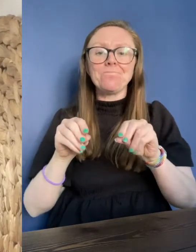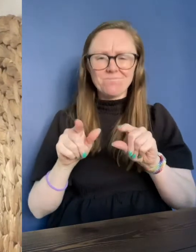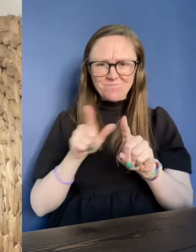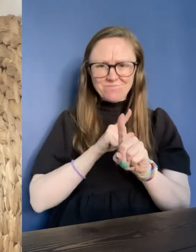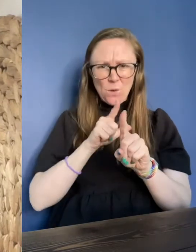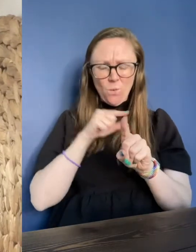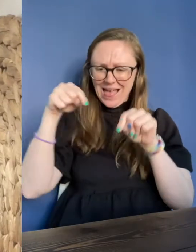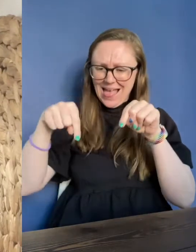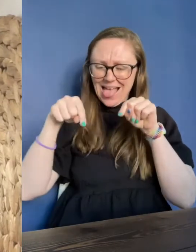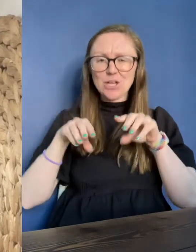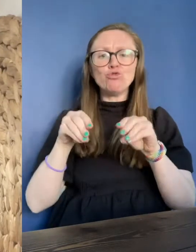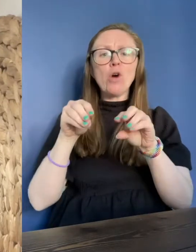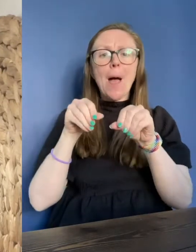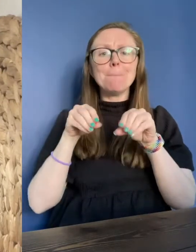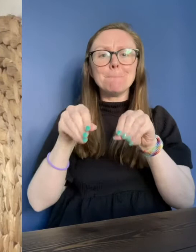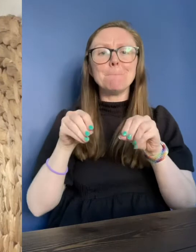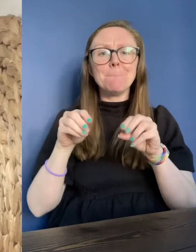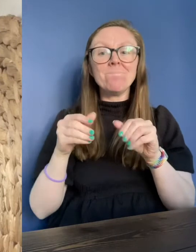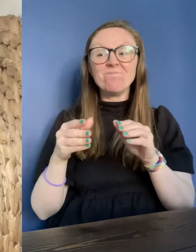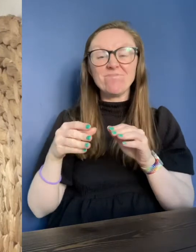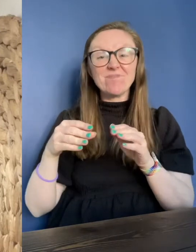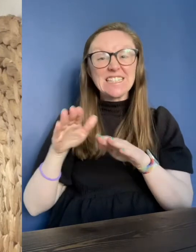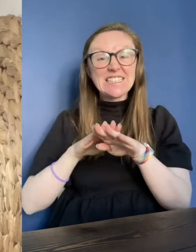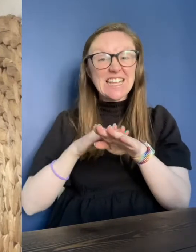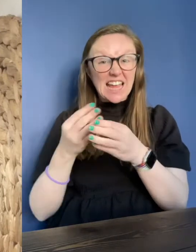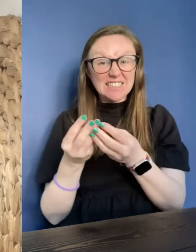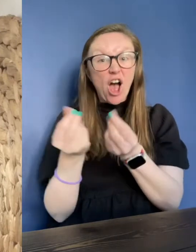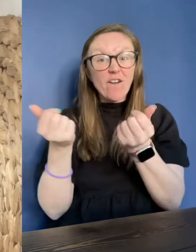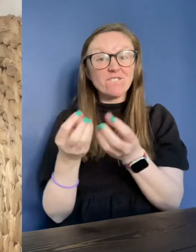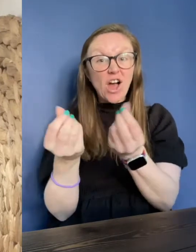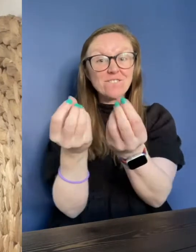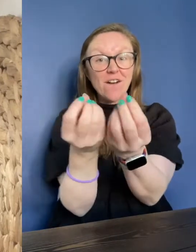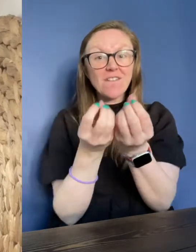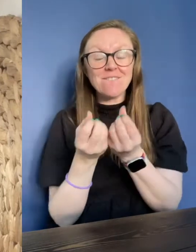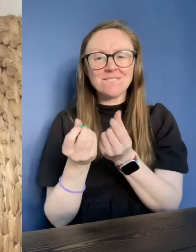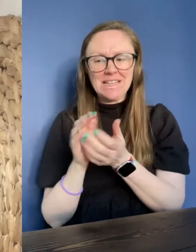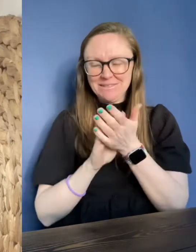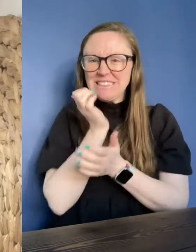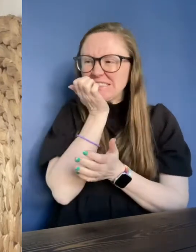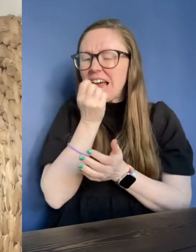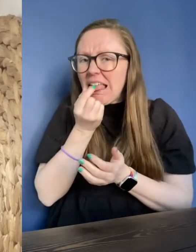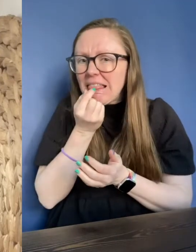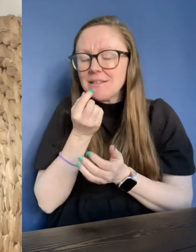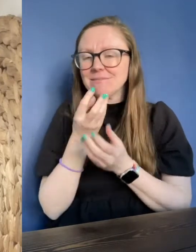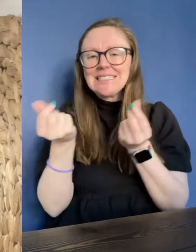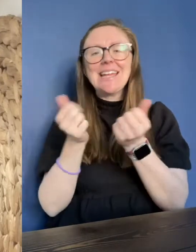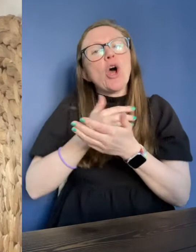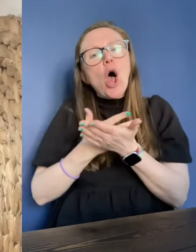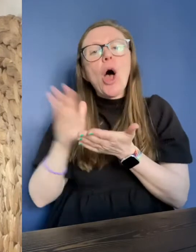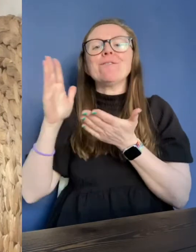does is it takes off a lot of the skin, so you don't get a lot of nut skins in your dukkha.